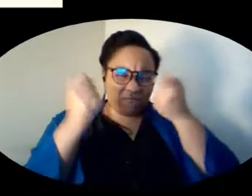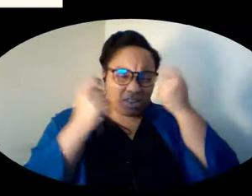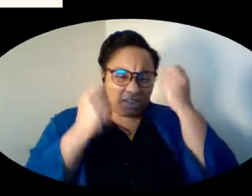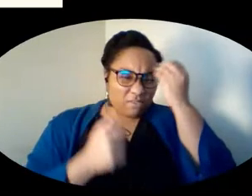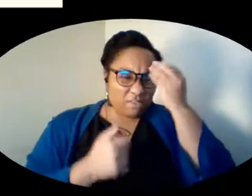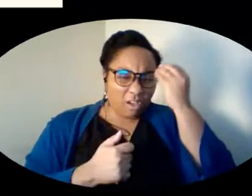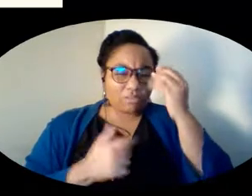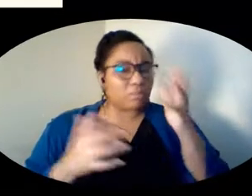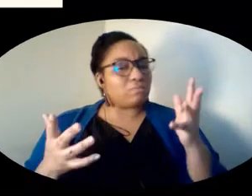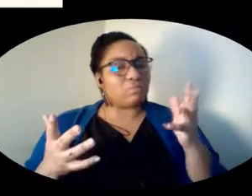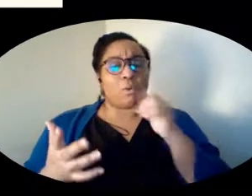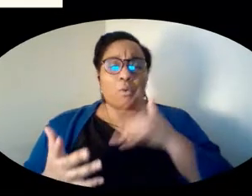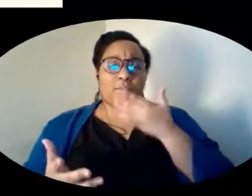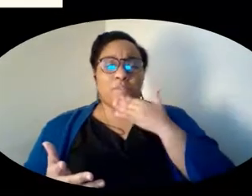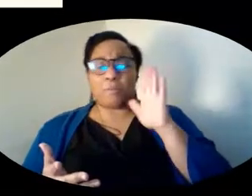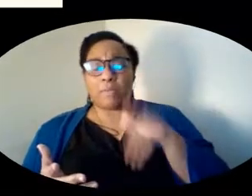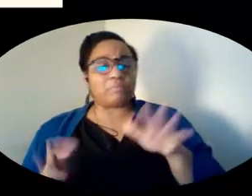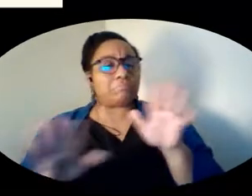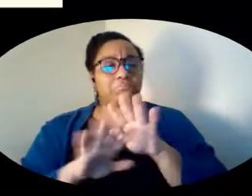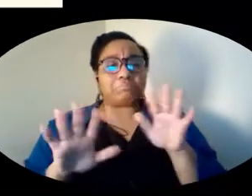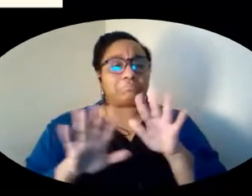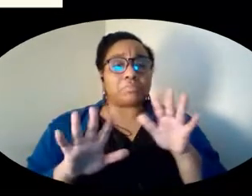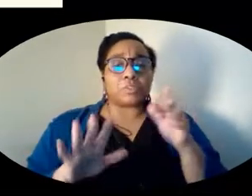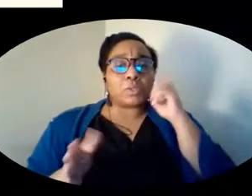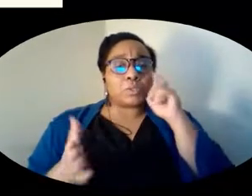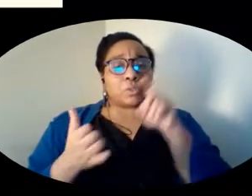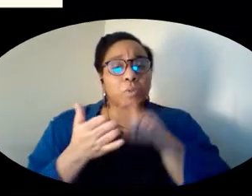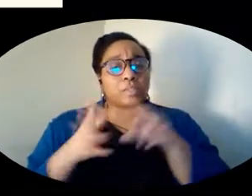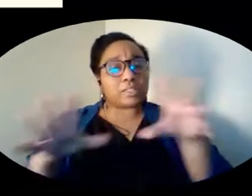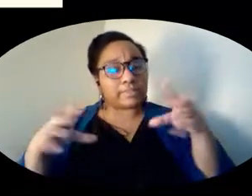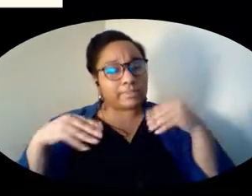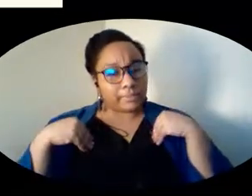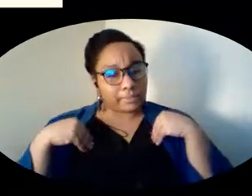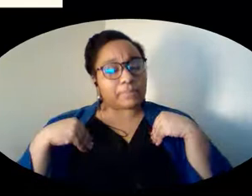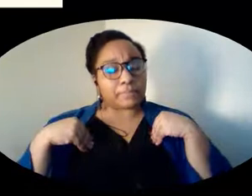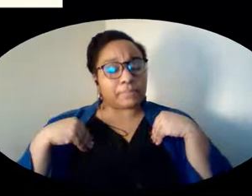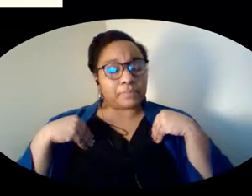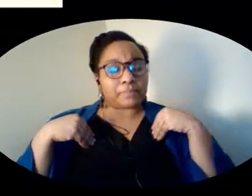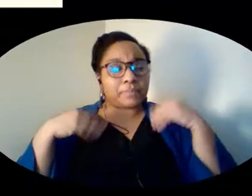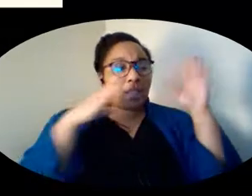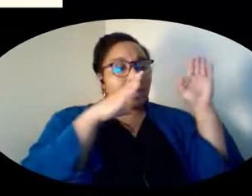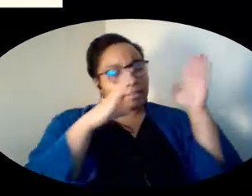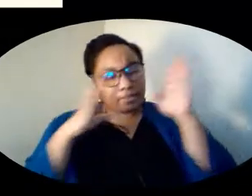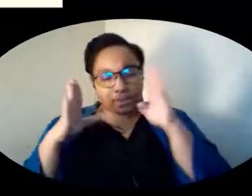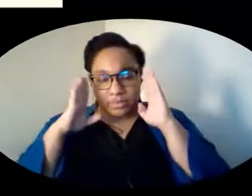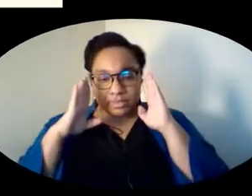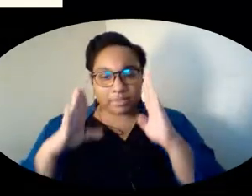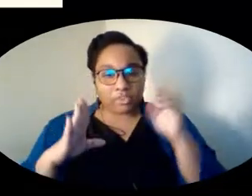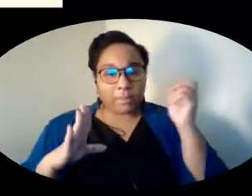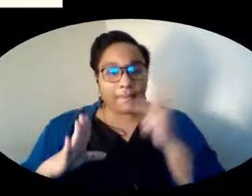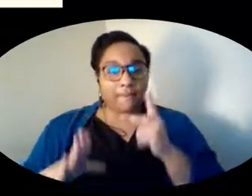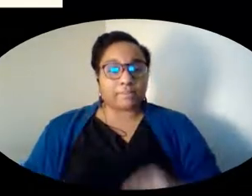thoughts or feel bad for having them. Just notice and accept them and bring your attention back.